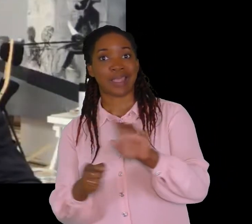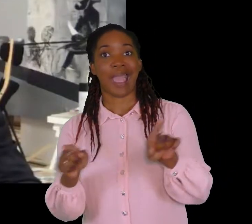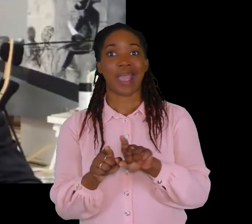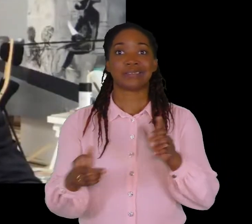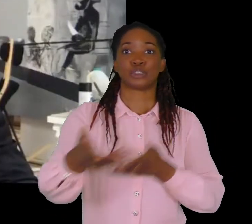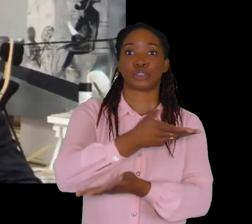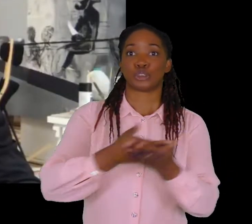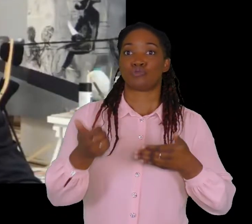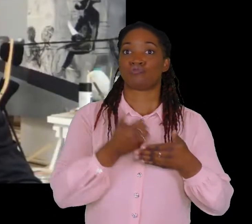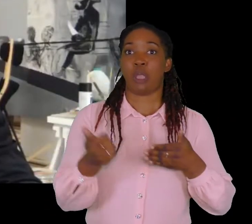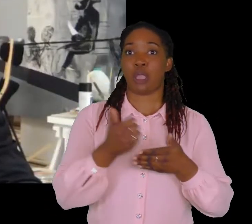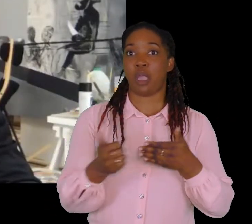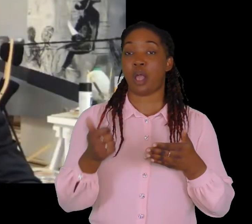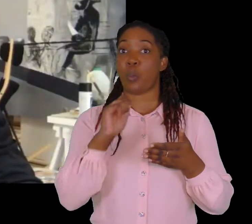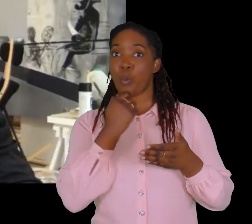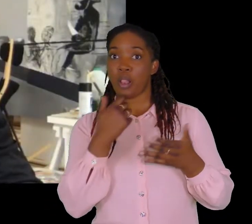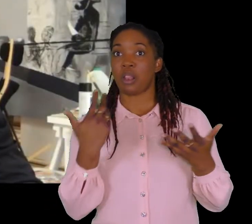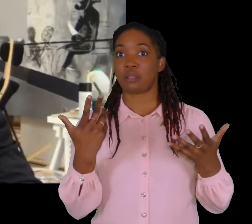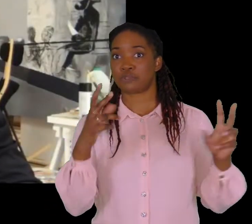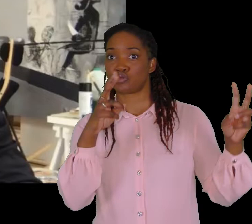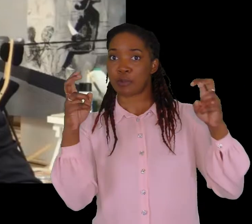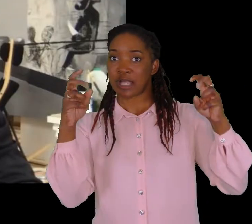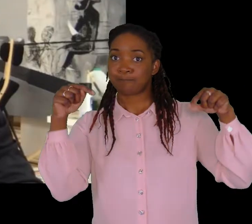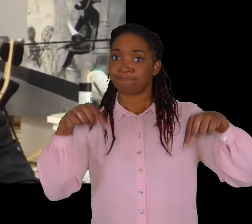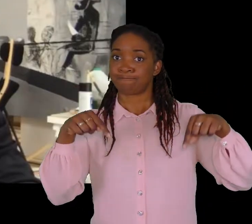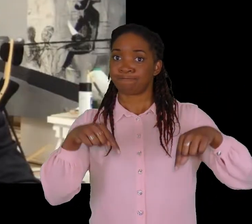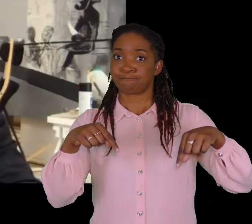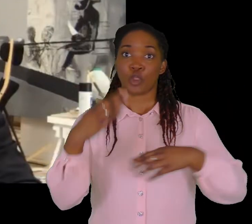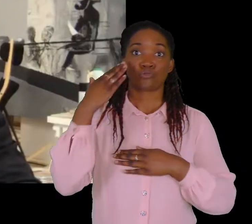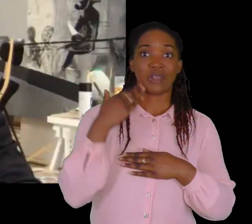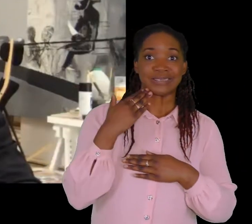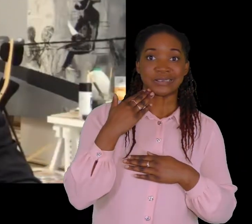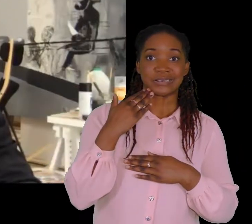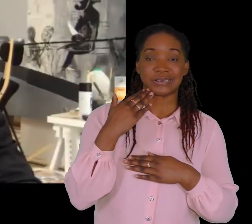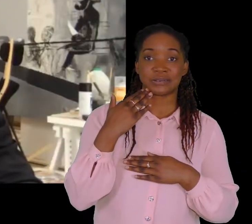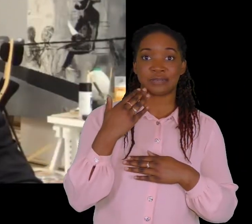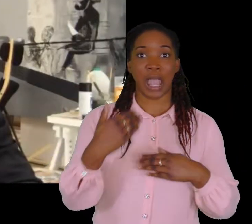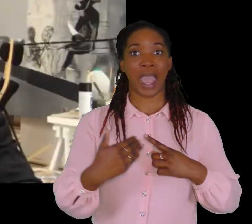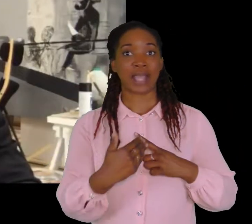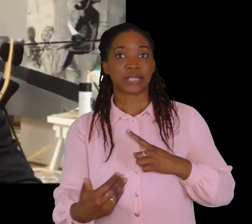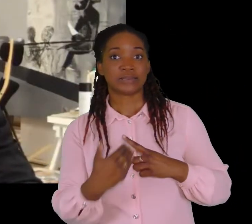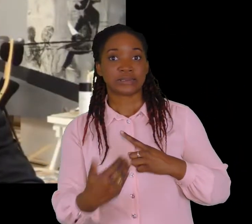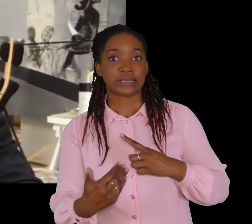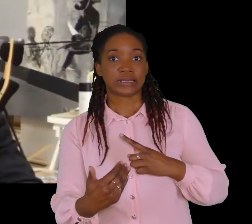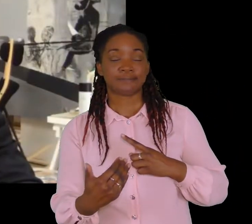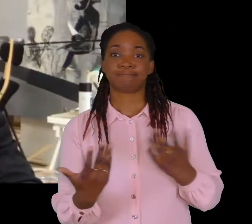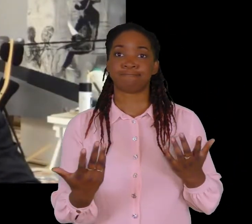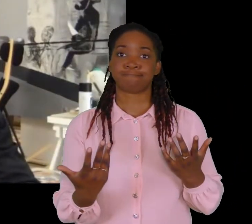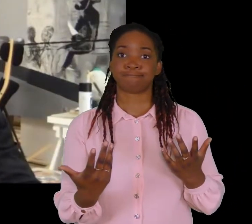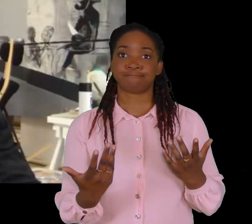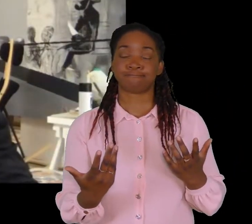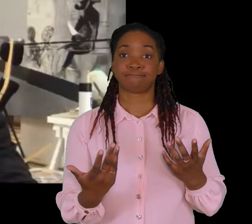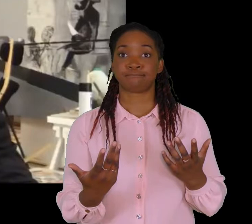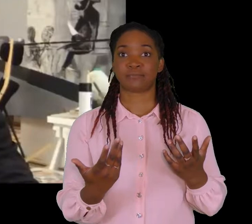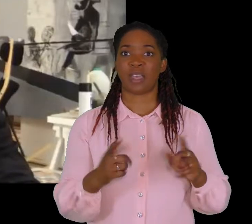discussions regularly that sort of deal on the subject matter of race, of identity. And